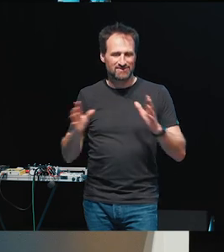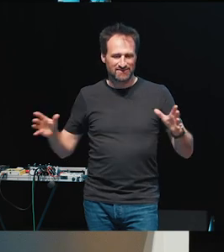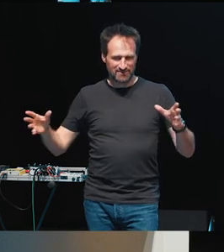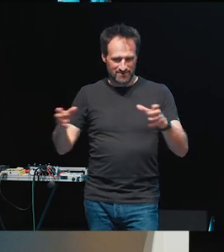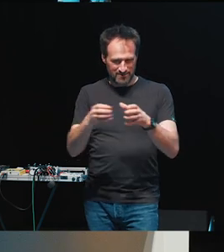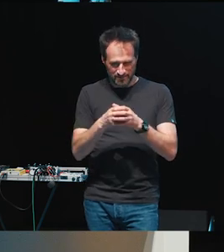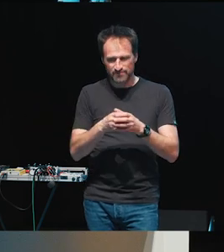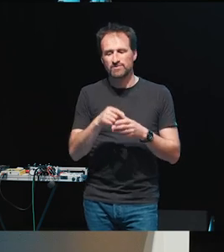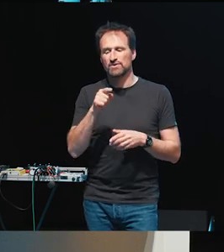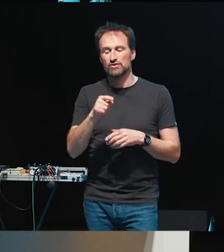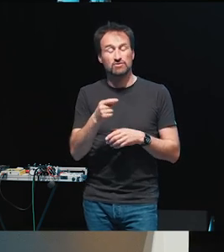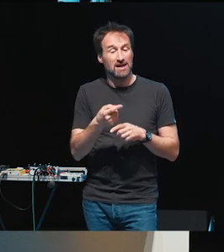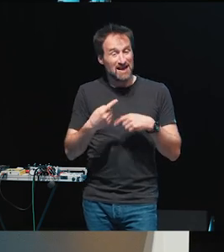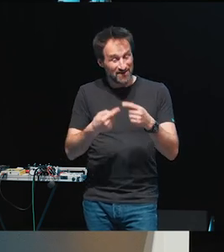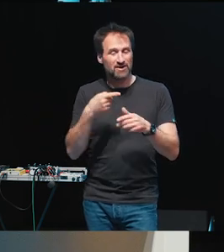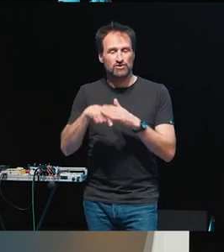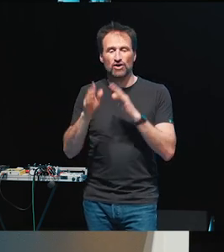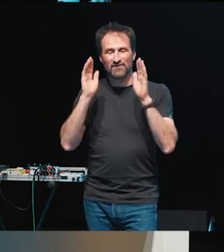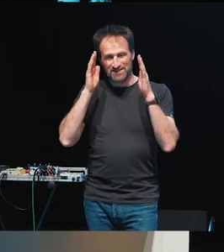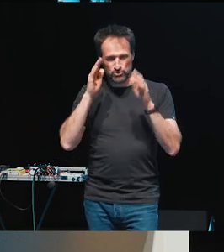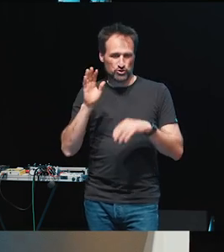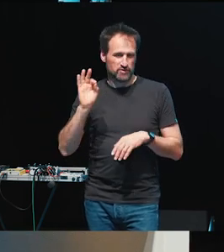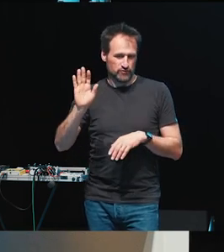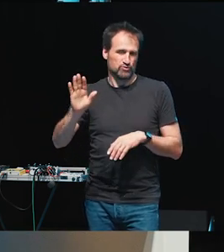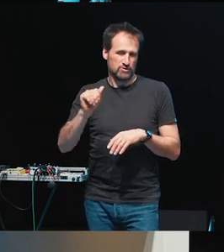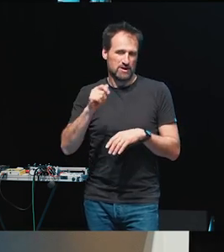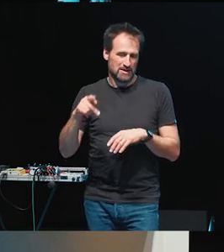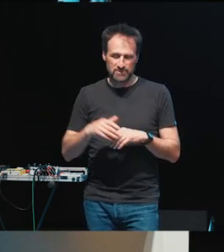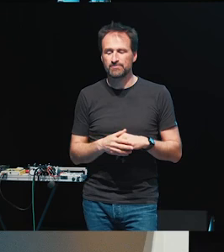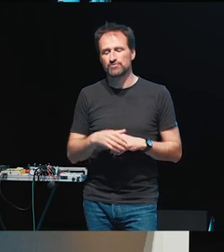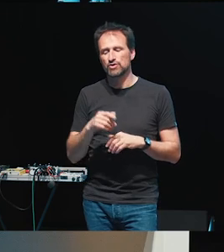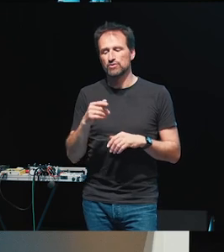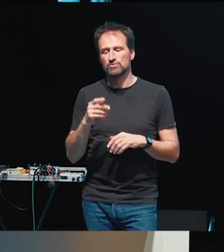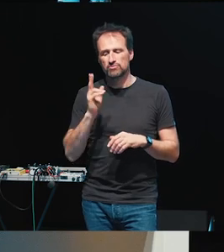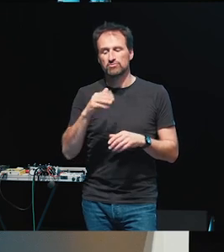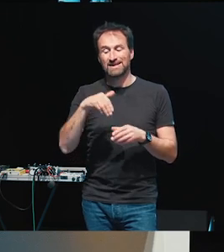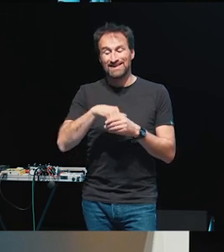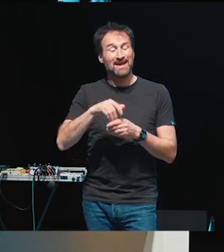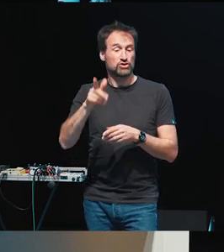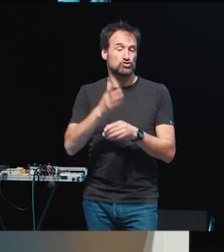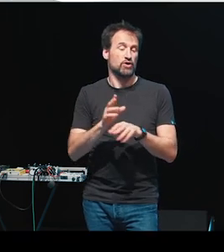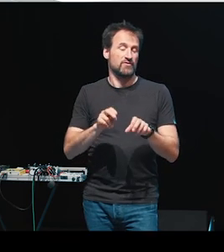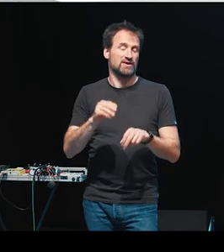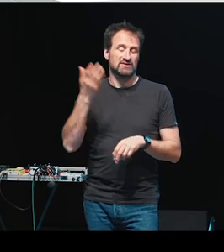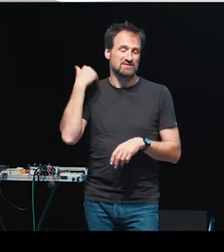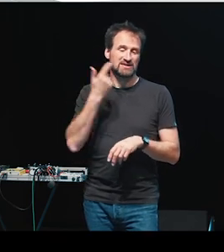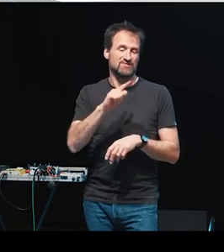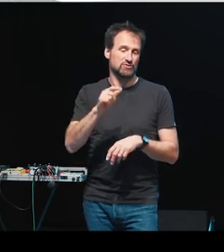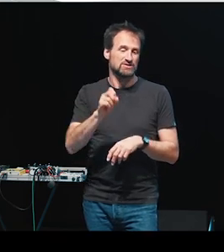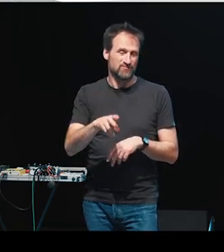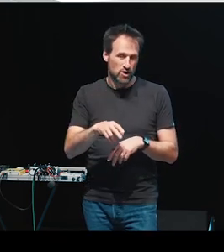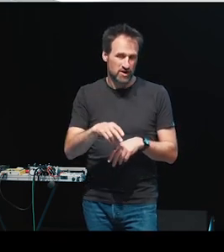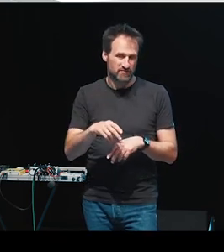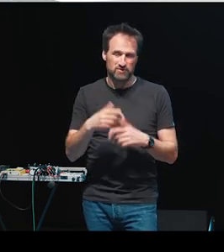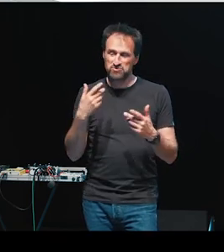apps. And it's published as a specification. So now there's many server and client implementations, as well as developer tools, and they all